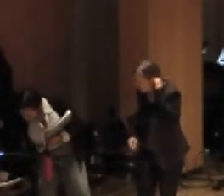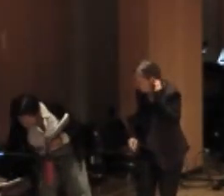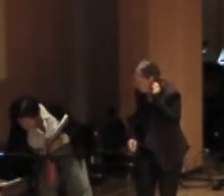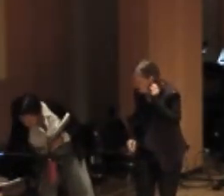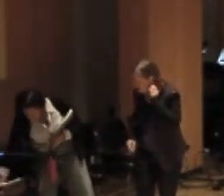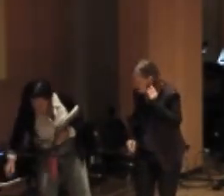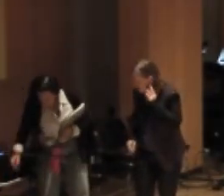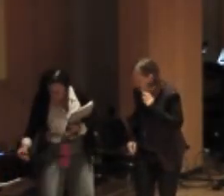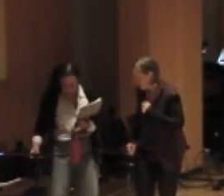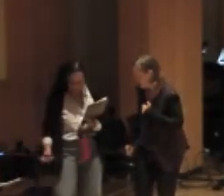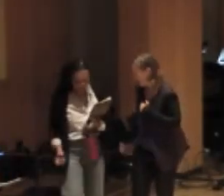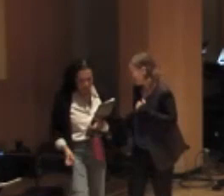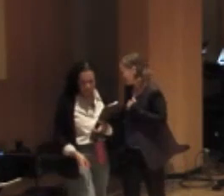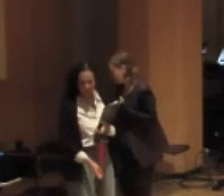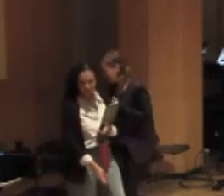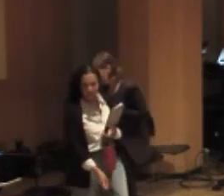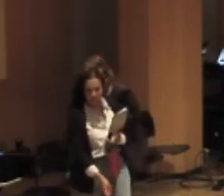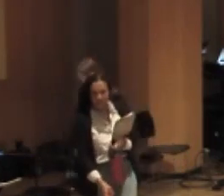e